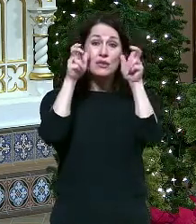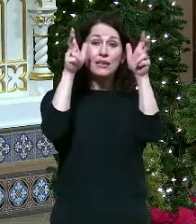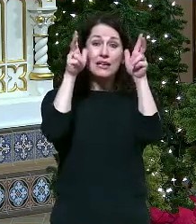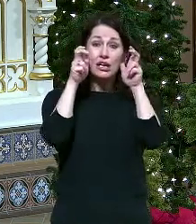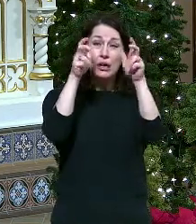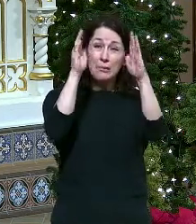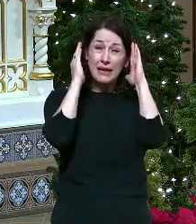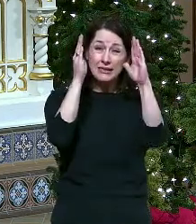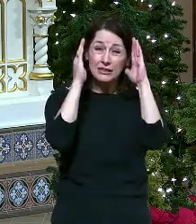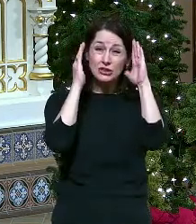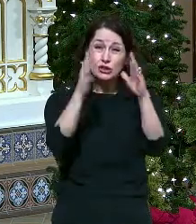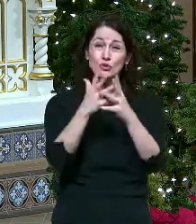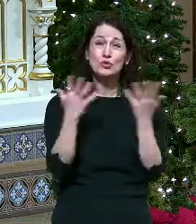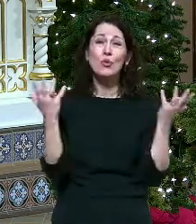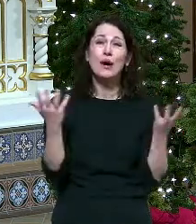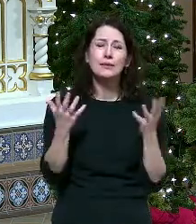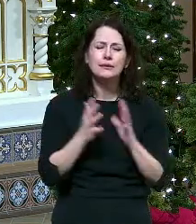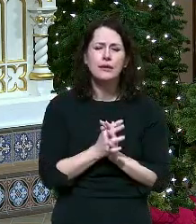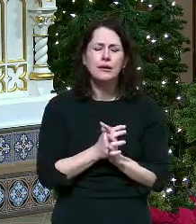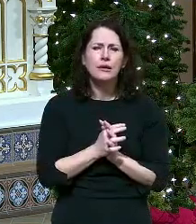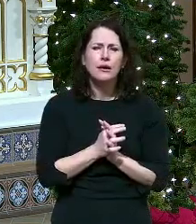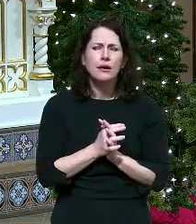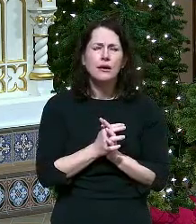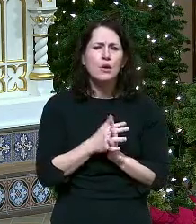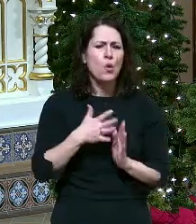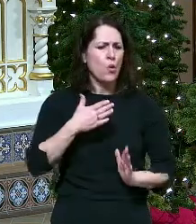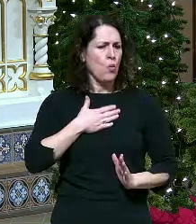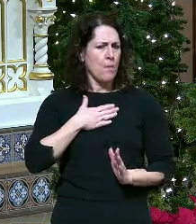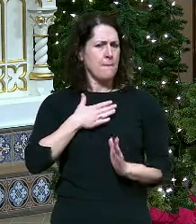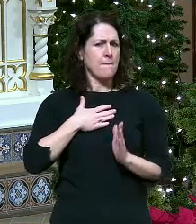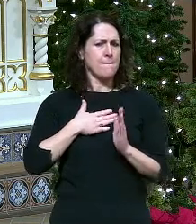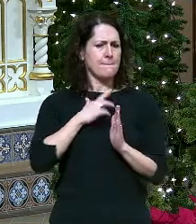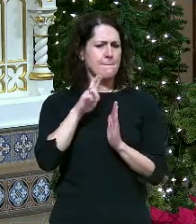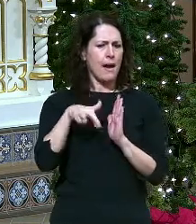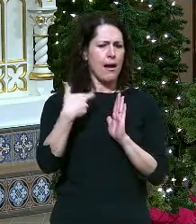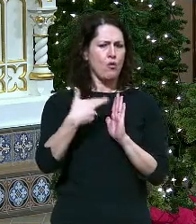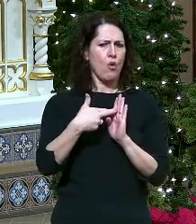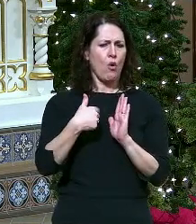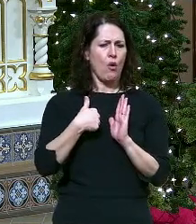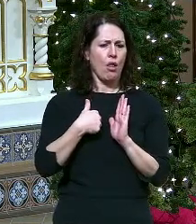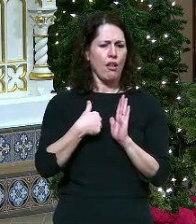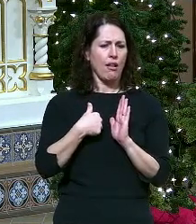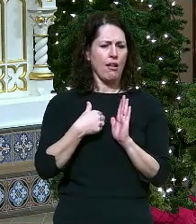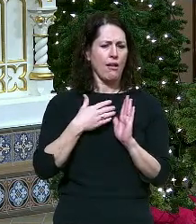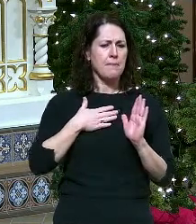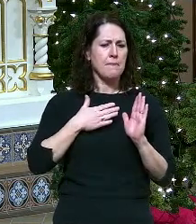is, what role have I played